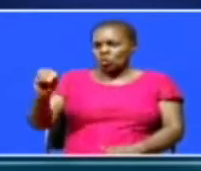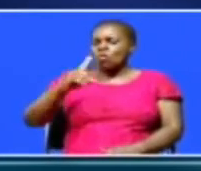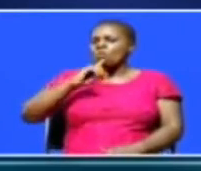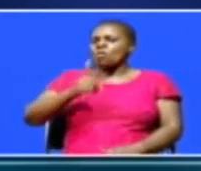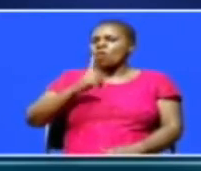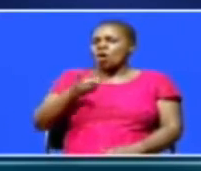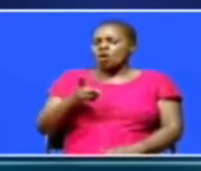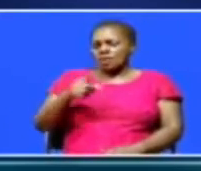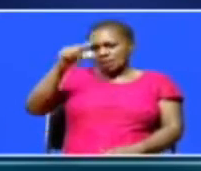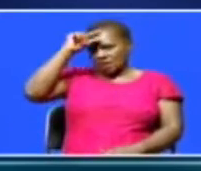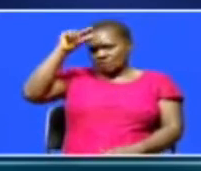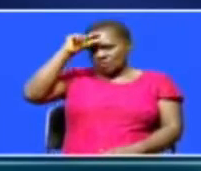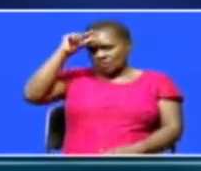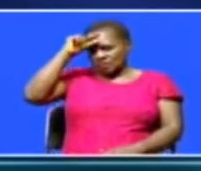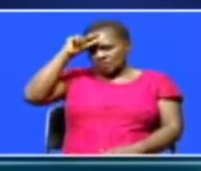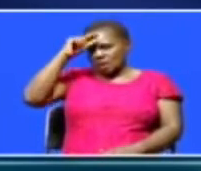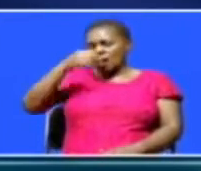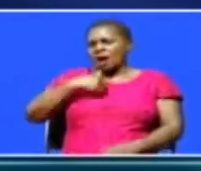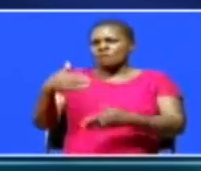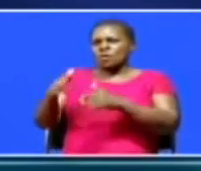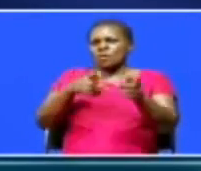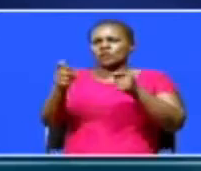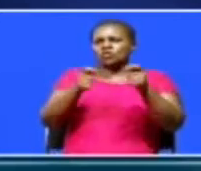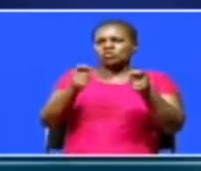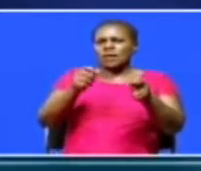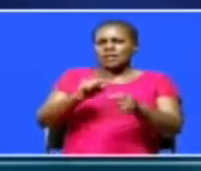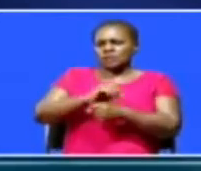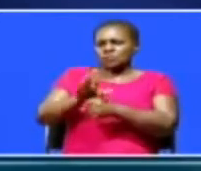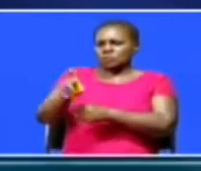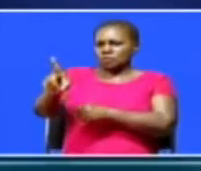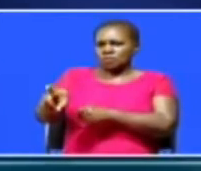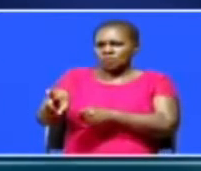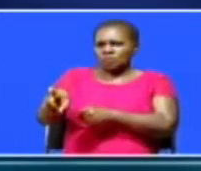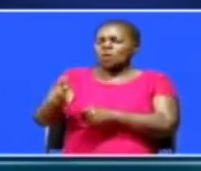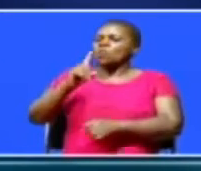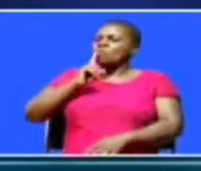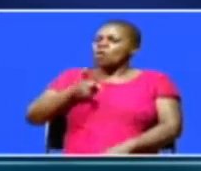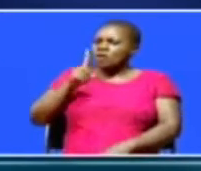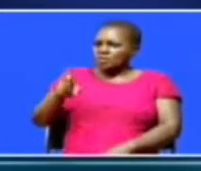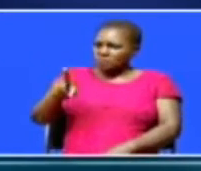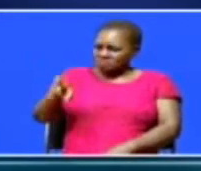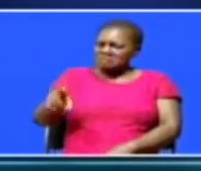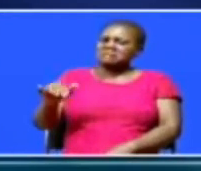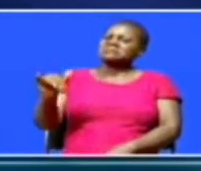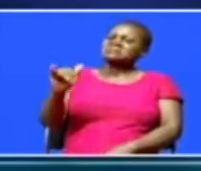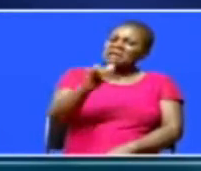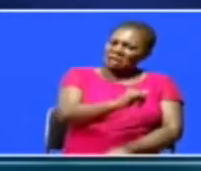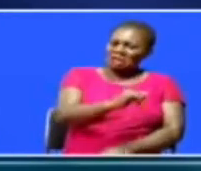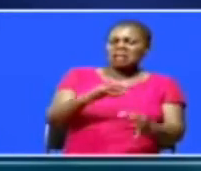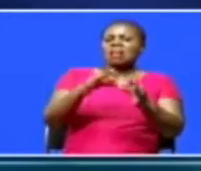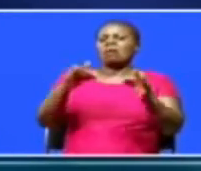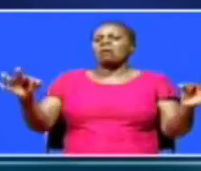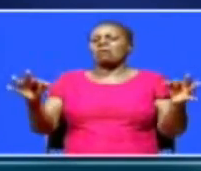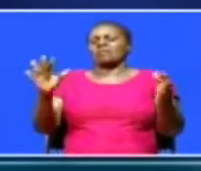cautioned world governments to devise methods to manage the COVID-19 pandemic, warning the virus could stay longer